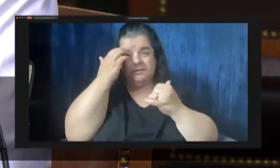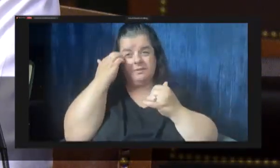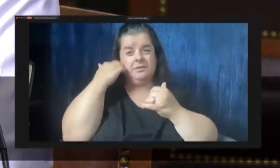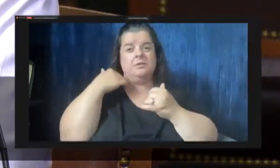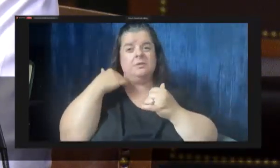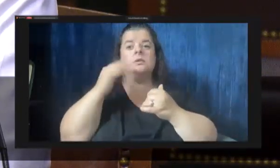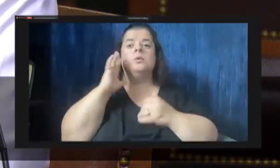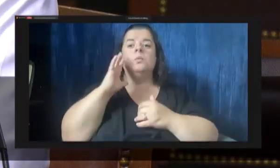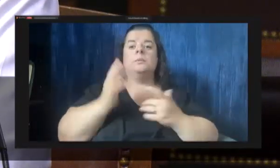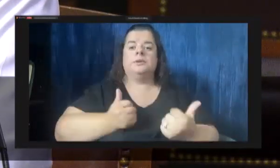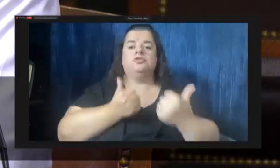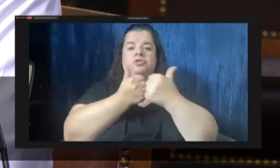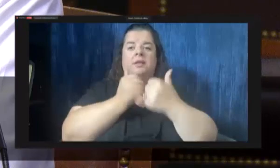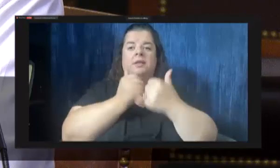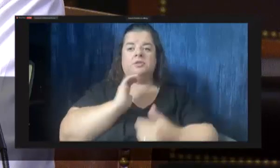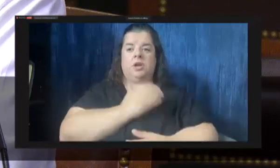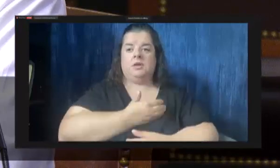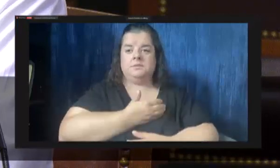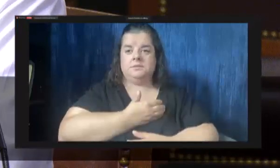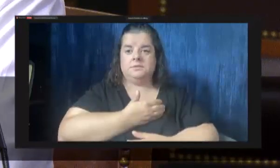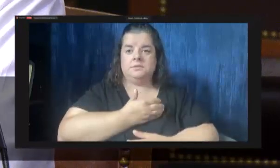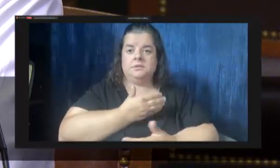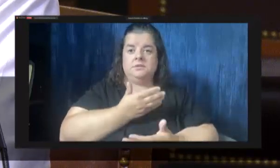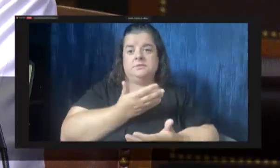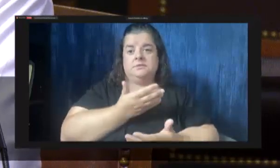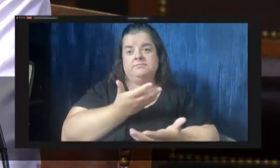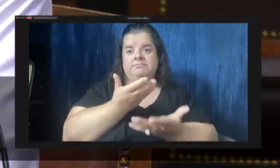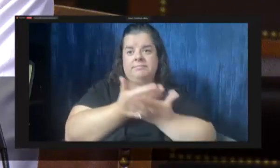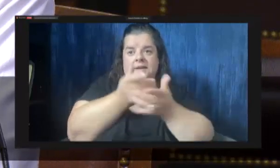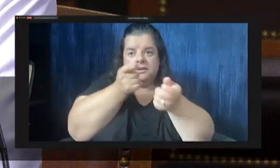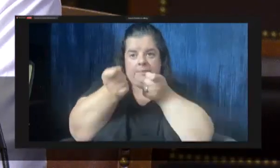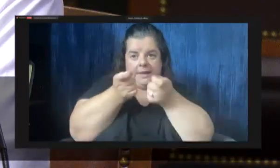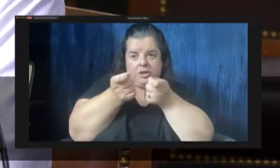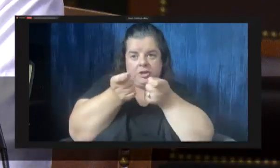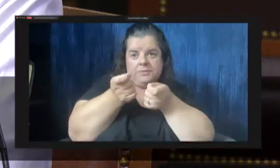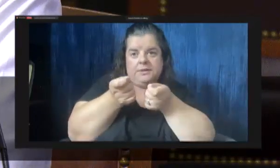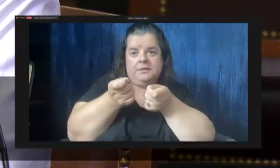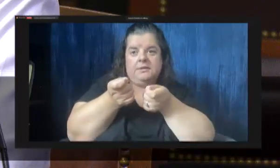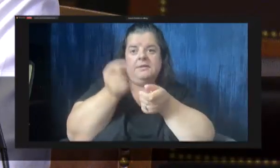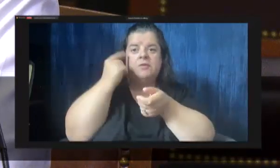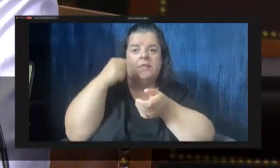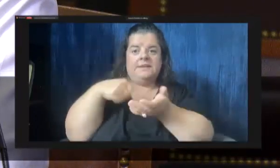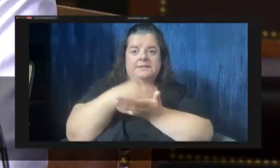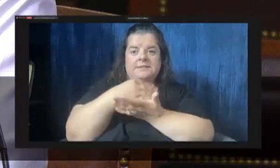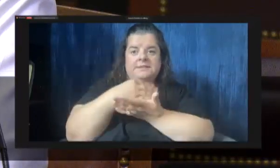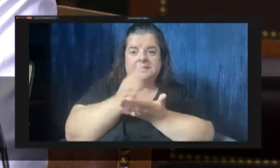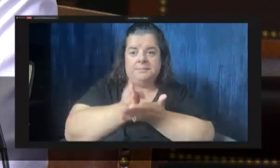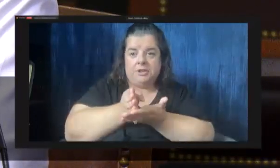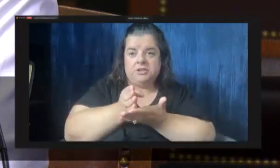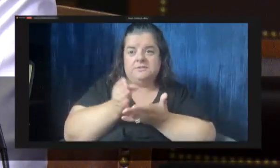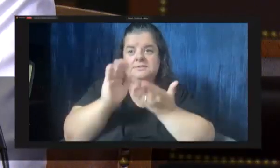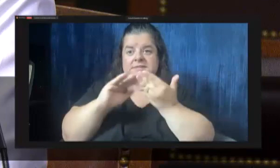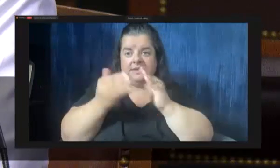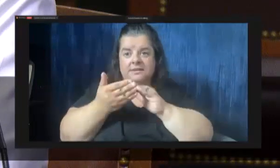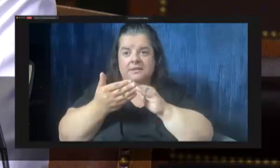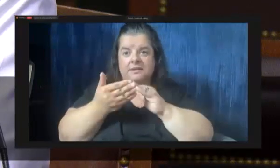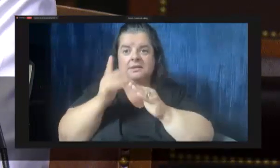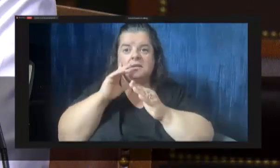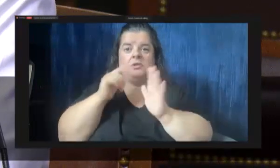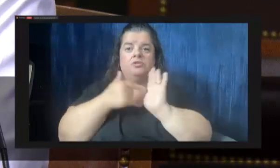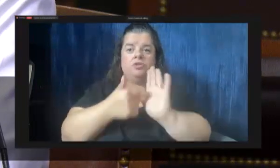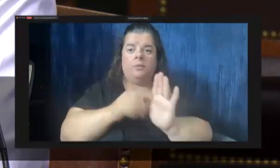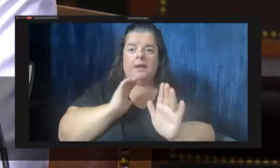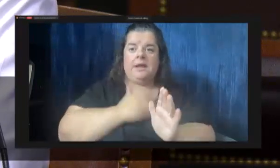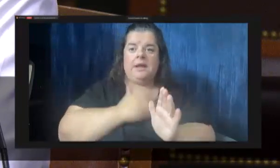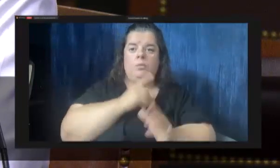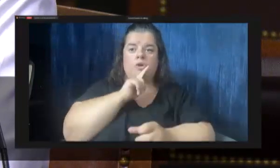us as the fiduciary agents of the city and the managers of the budget to reflect our commitments